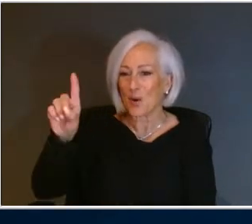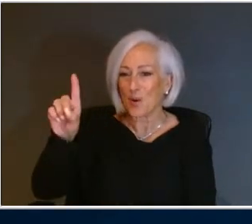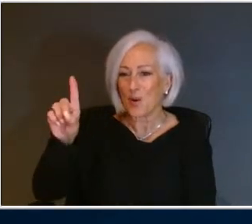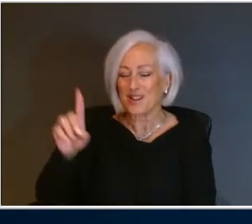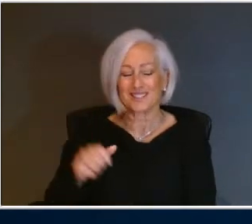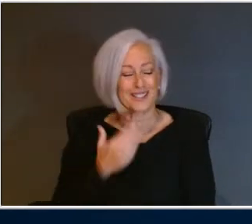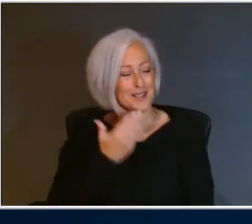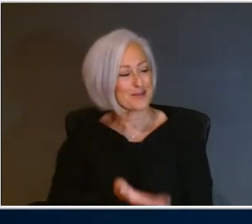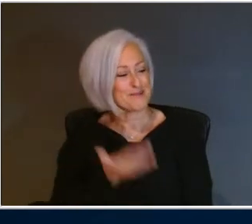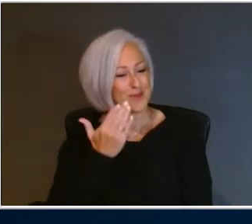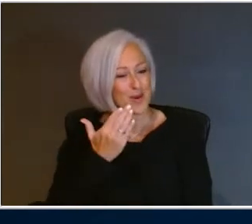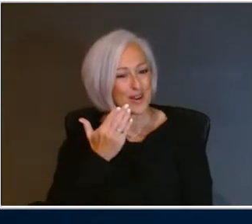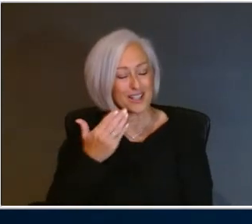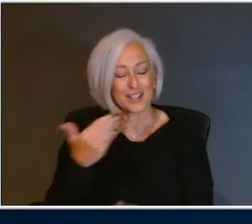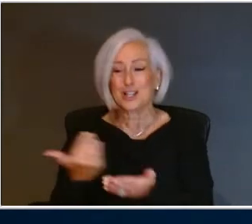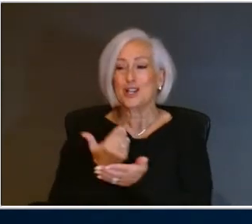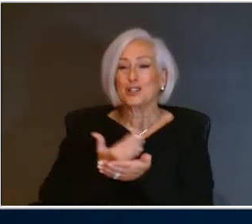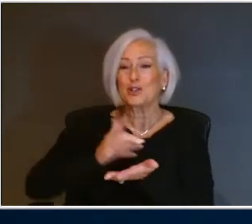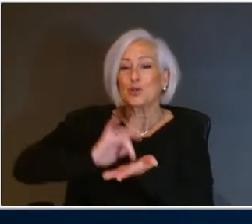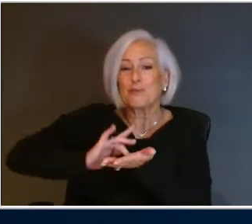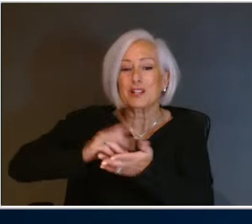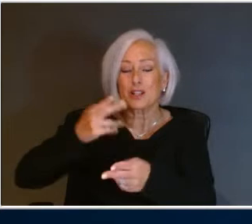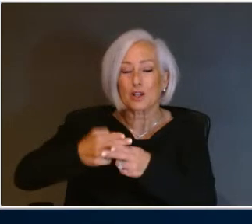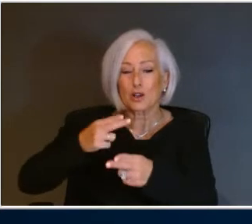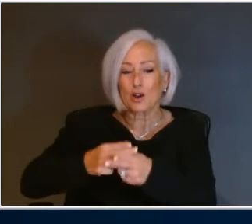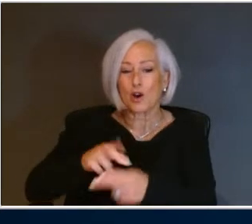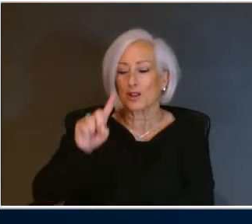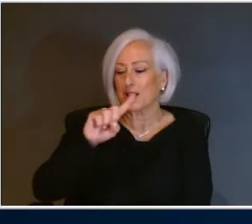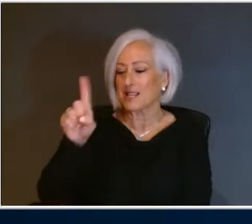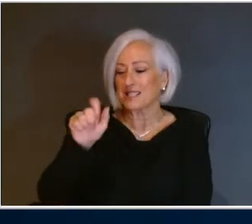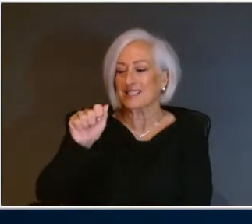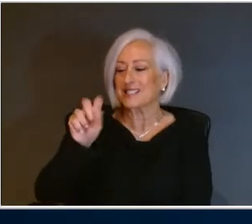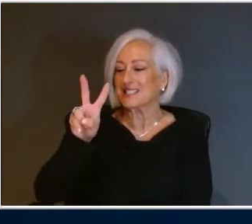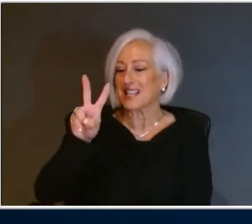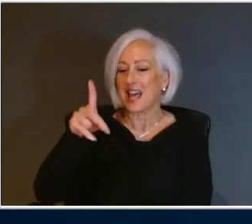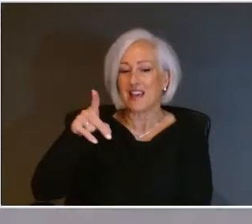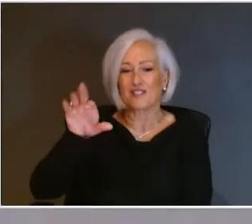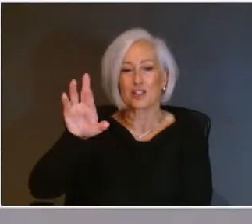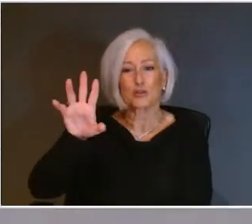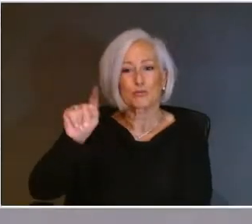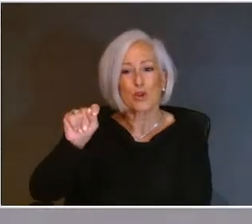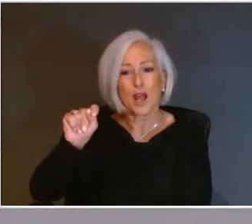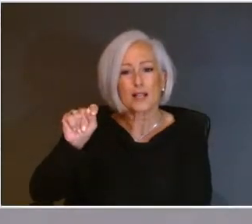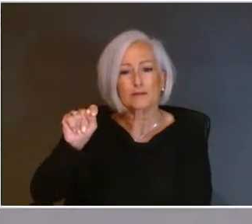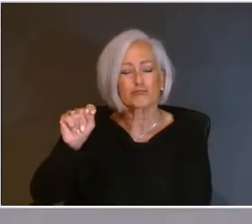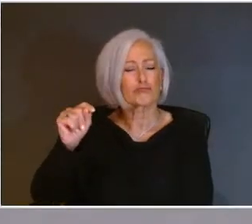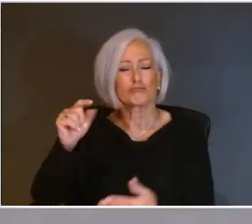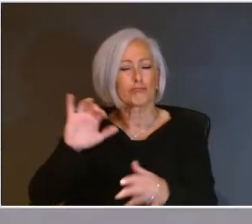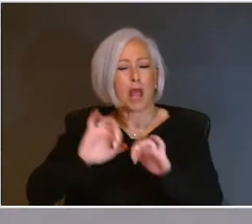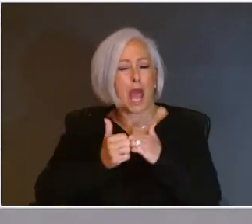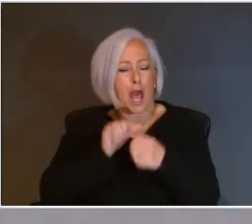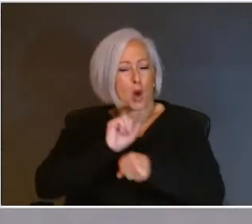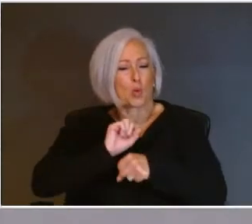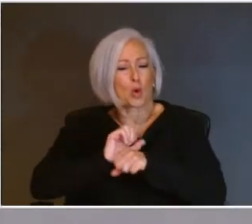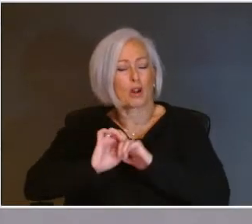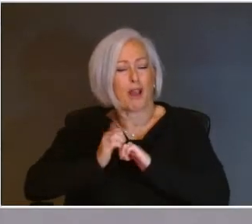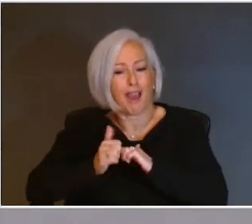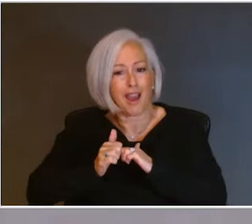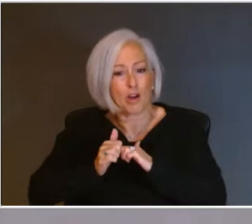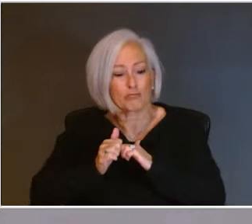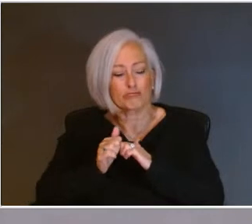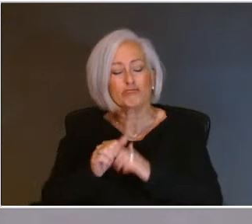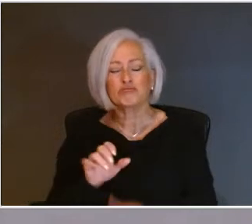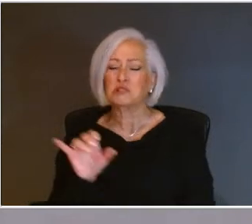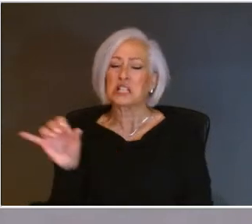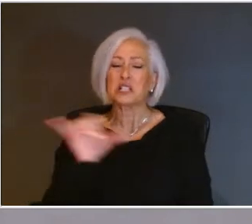new drug is called Zavspret. Tell us how it works. Yes, this is similar to some of the medications we've had out in